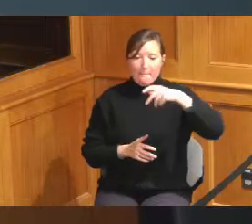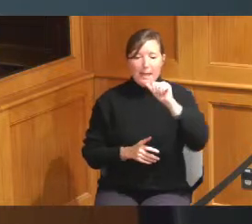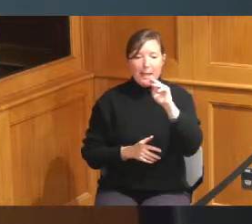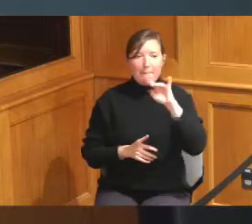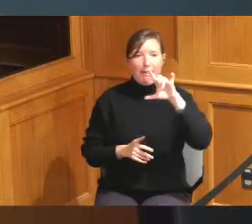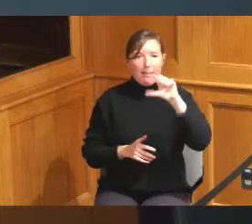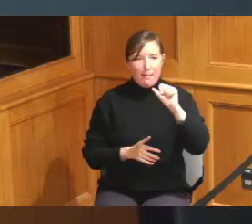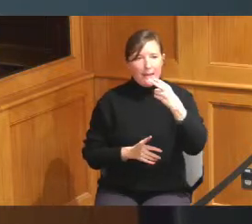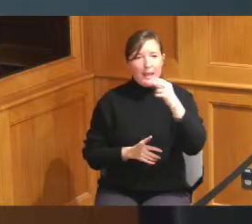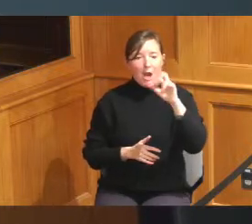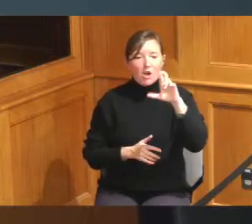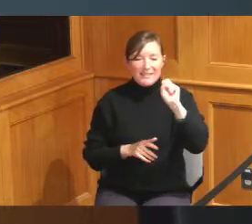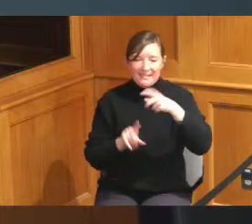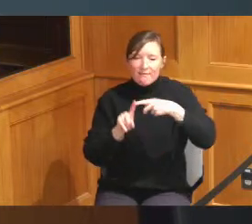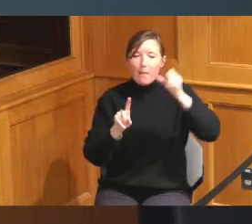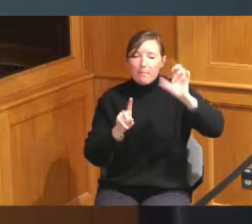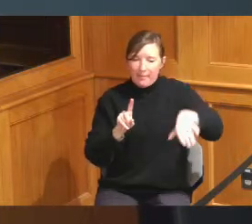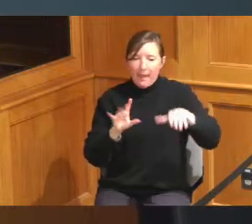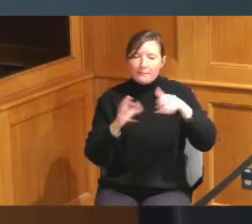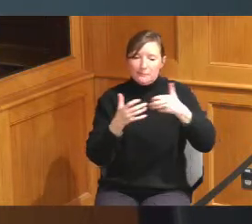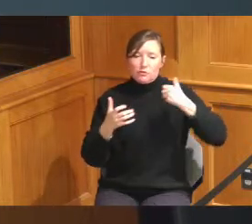Harris, the late